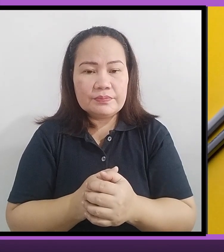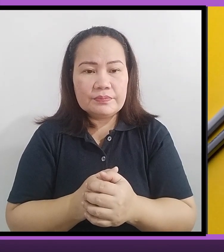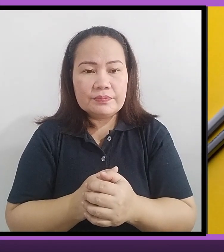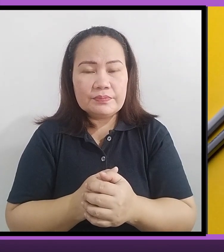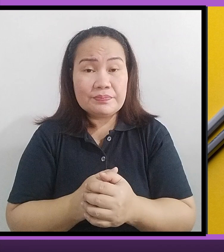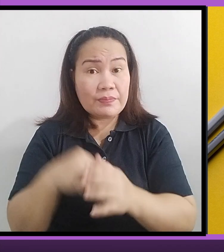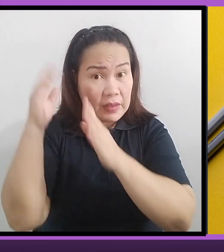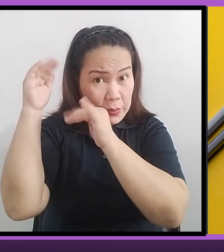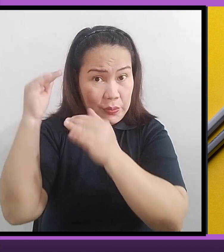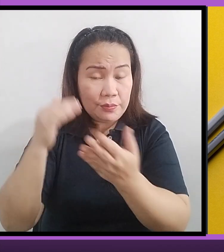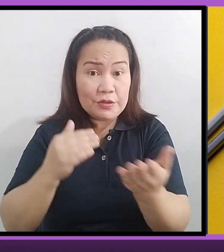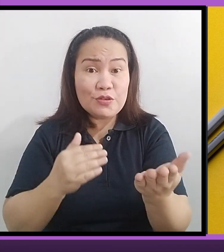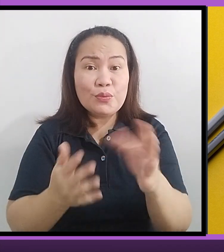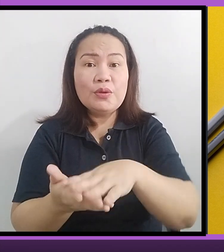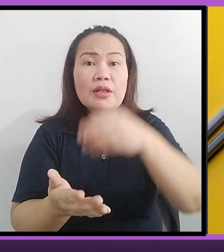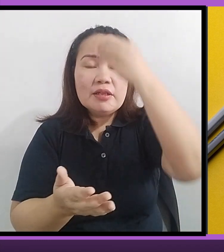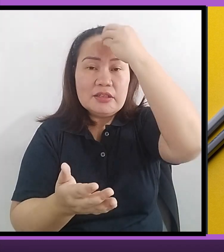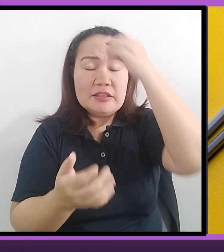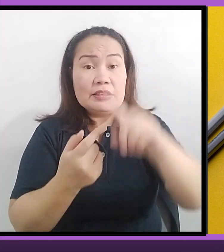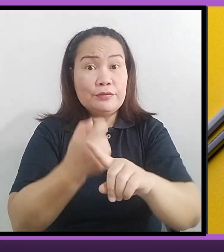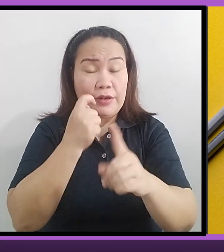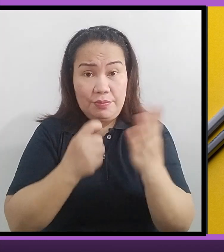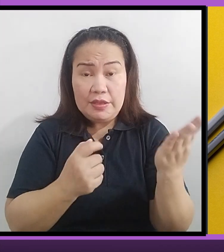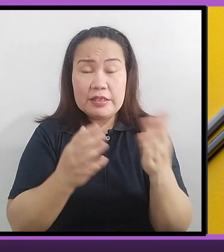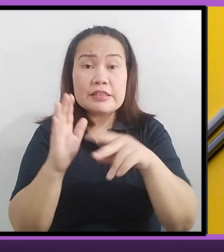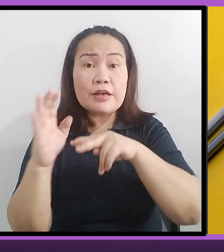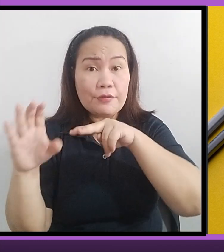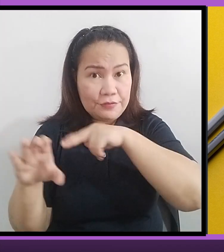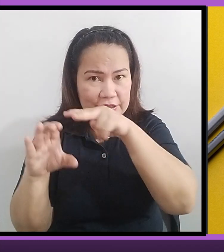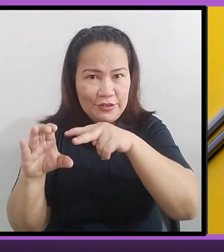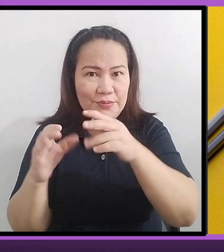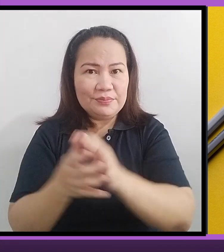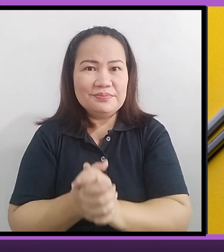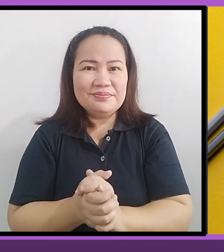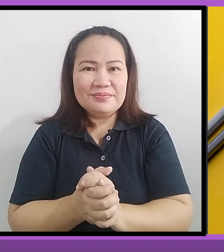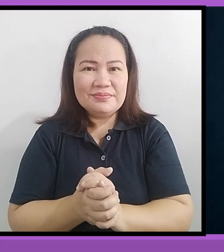Okay, so I hope you learned something from me today.